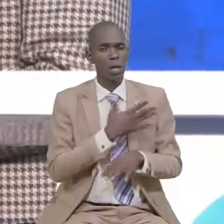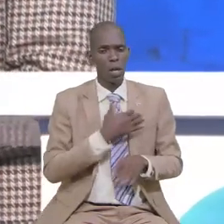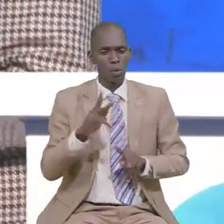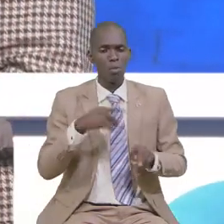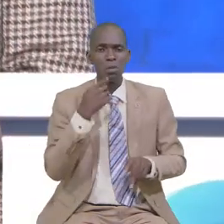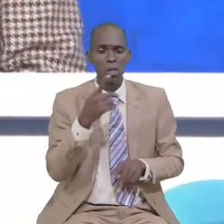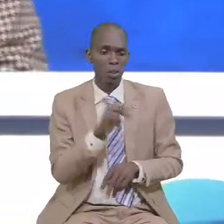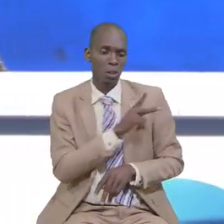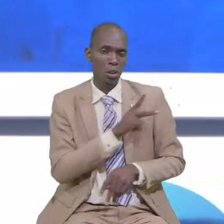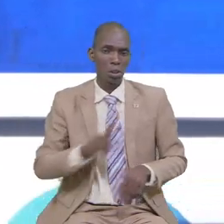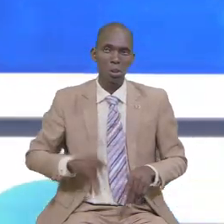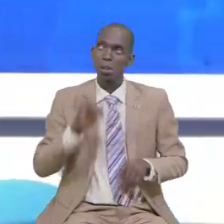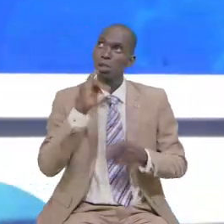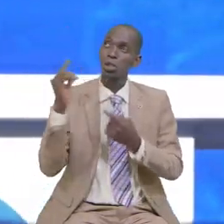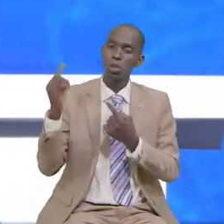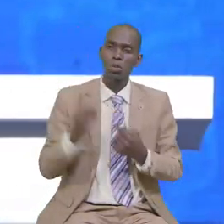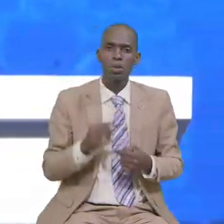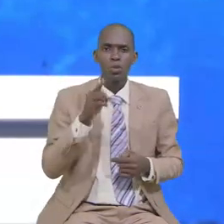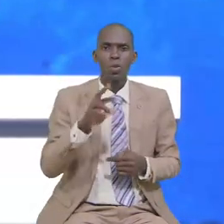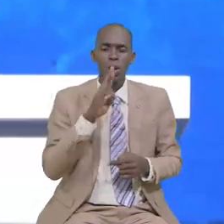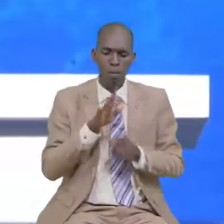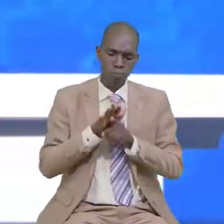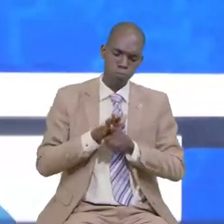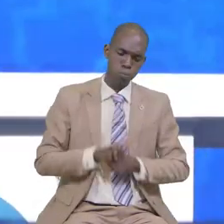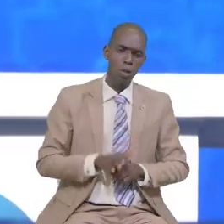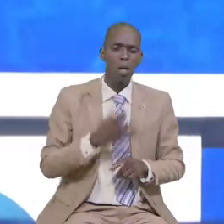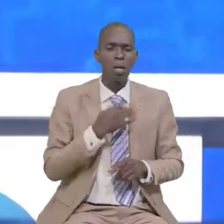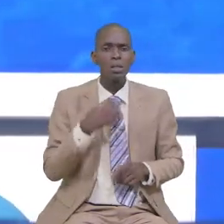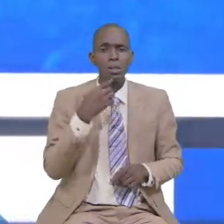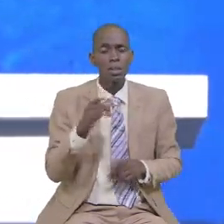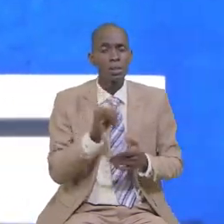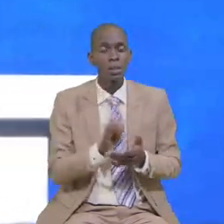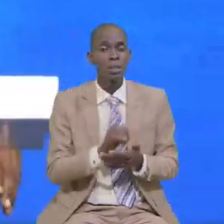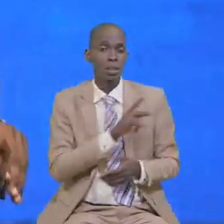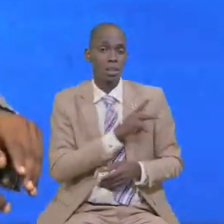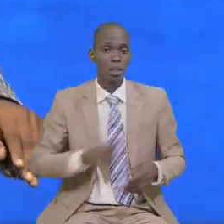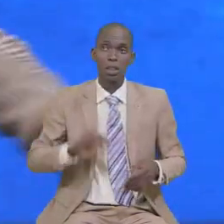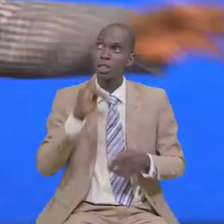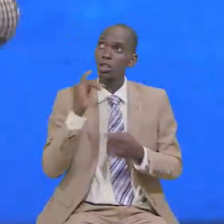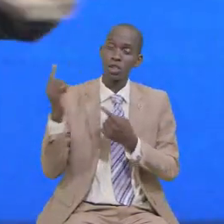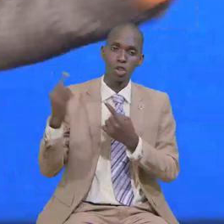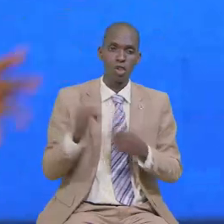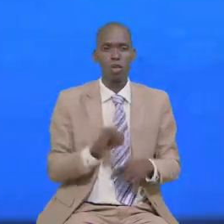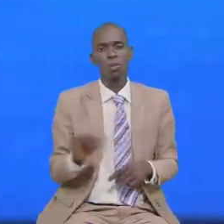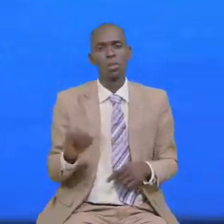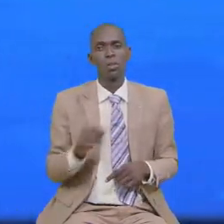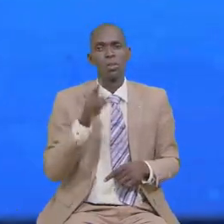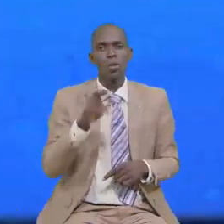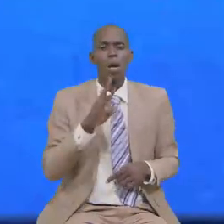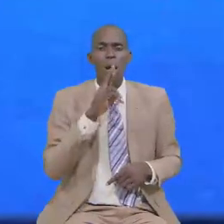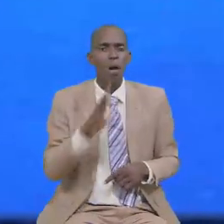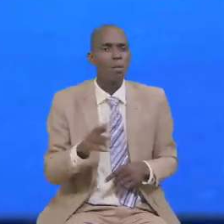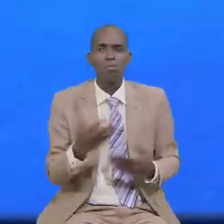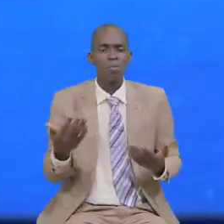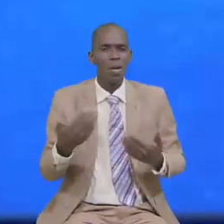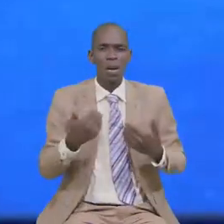coming. You are depressed and they say the king is coming. You are unfortunate in life and